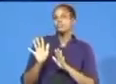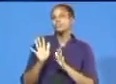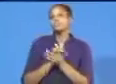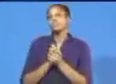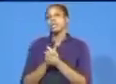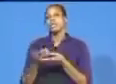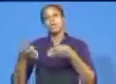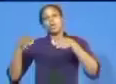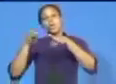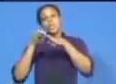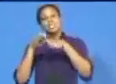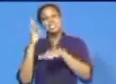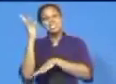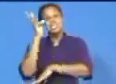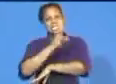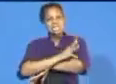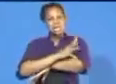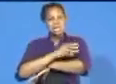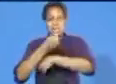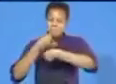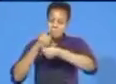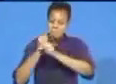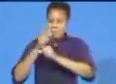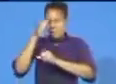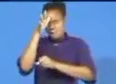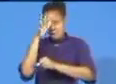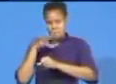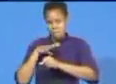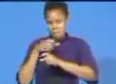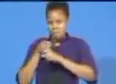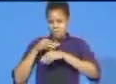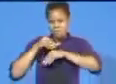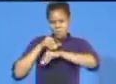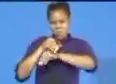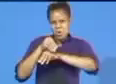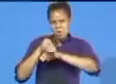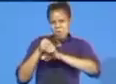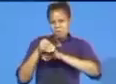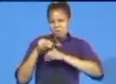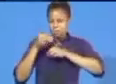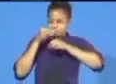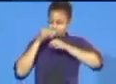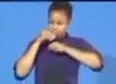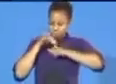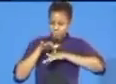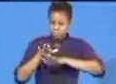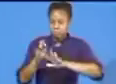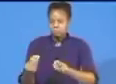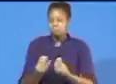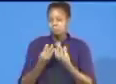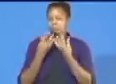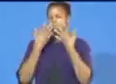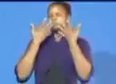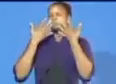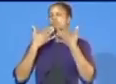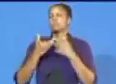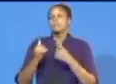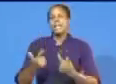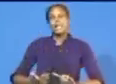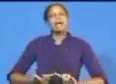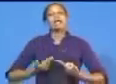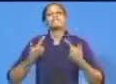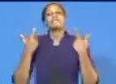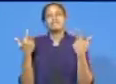close of the sixth day He formed man from the dust of the ground, breathed into man's nostrils the breath